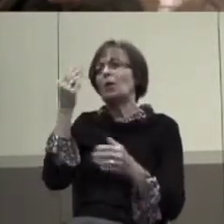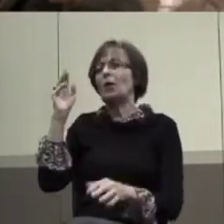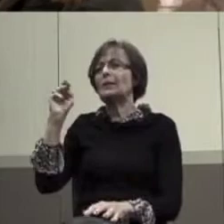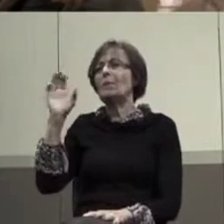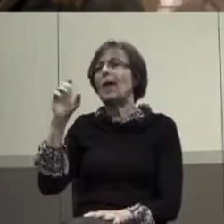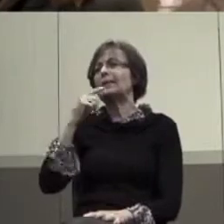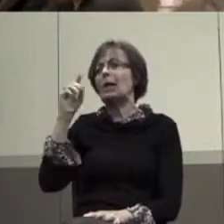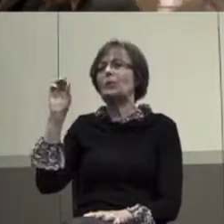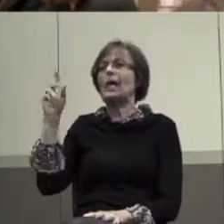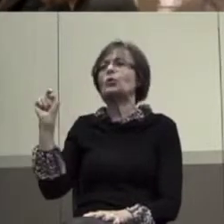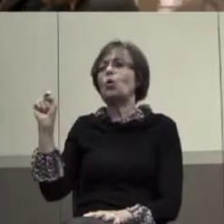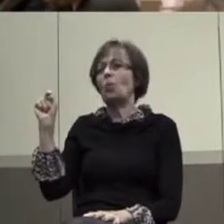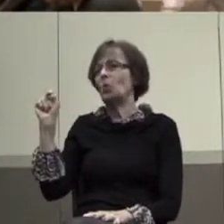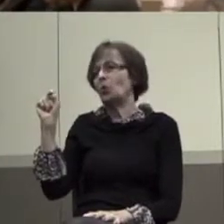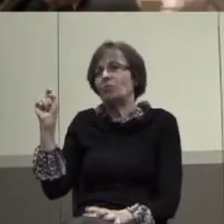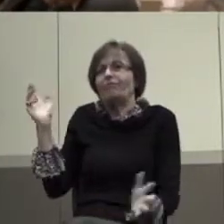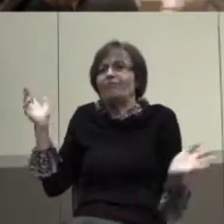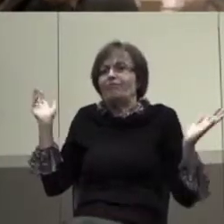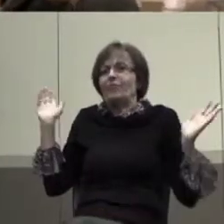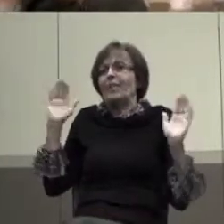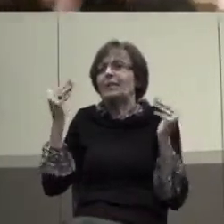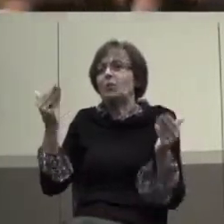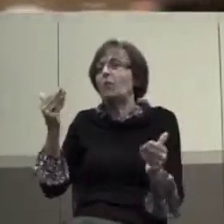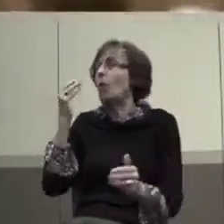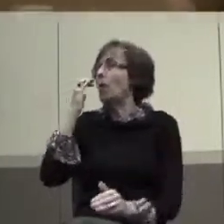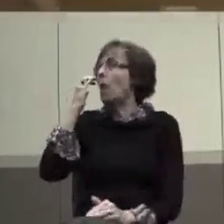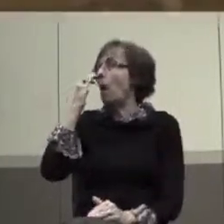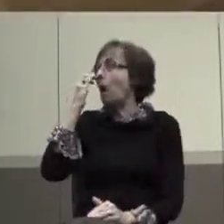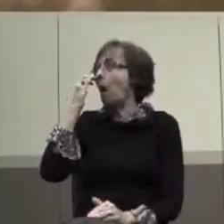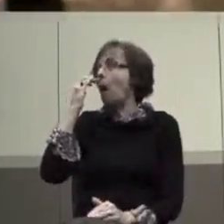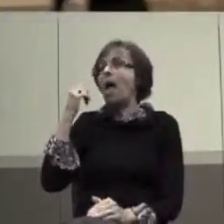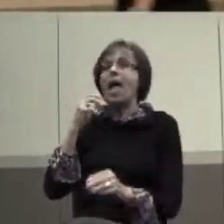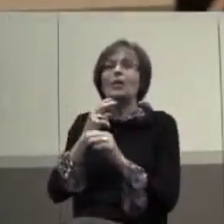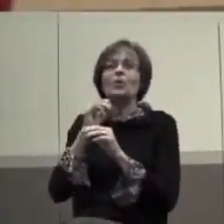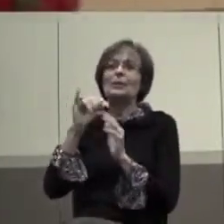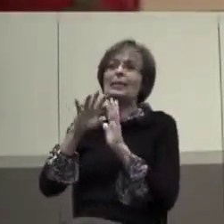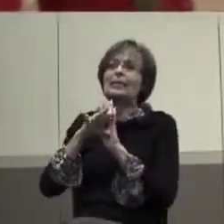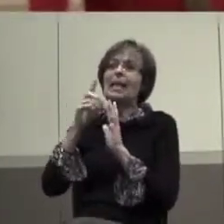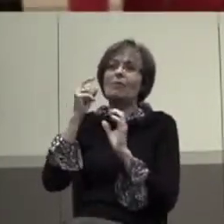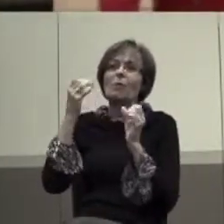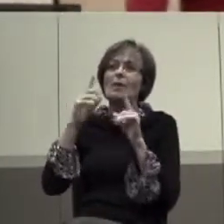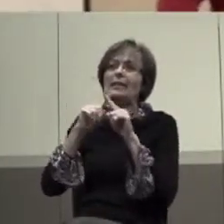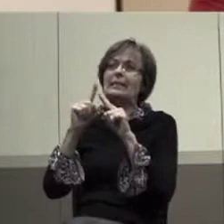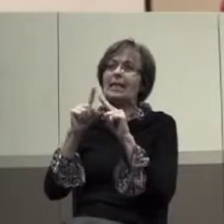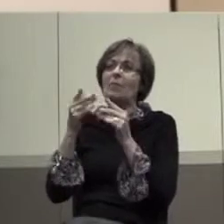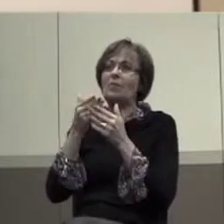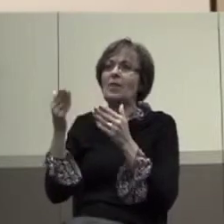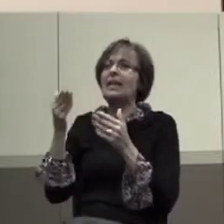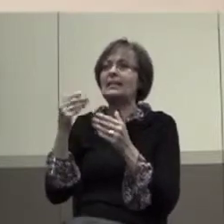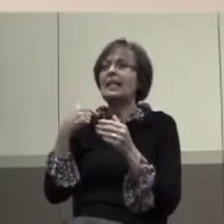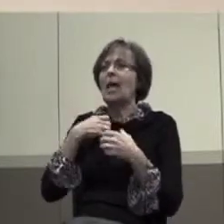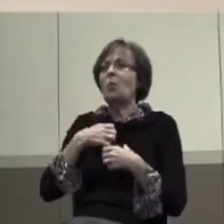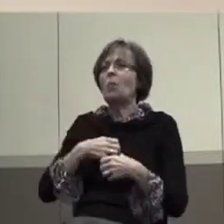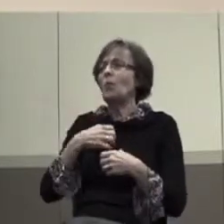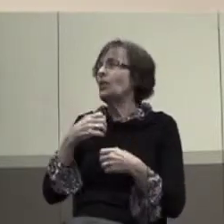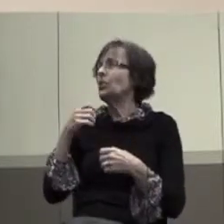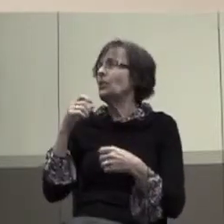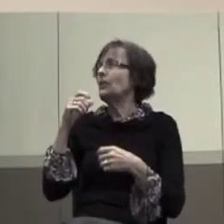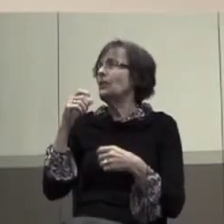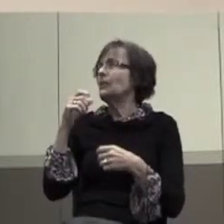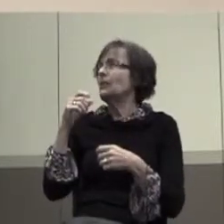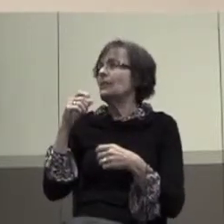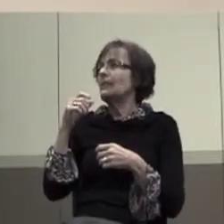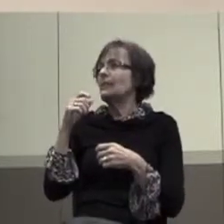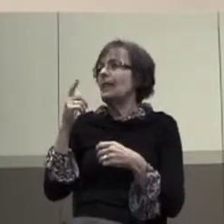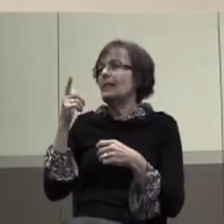was October. Let's just move on. I'd use this tape for so many different things. I think it's one of the best. I wish I hadn't shown it so many times so it